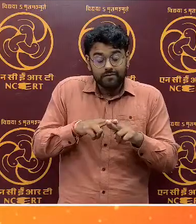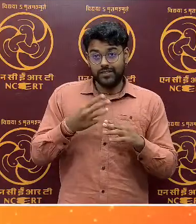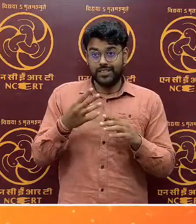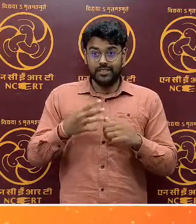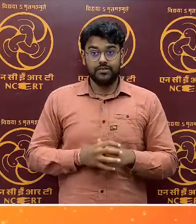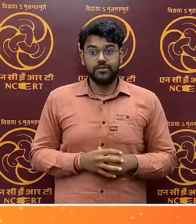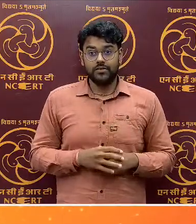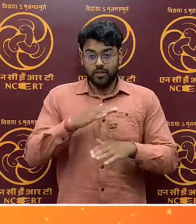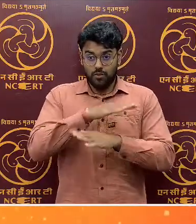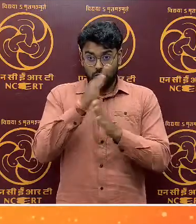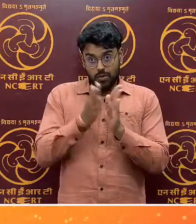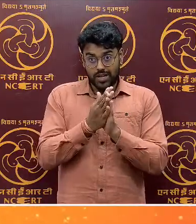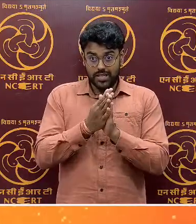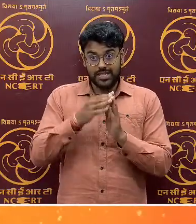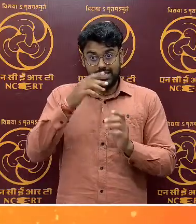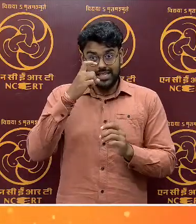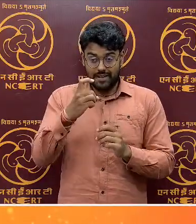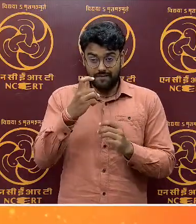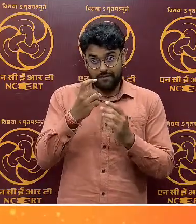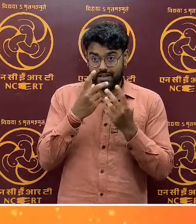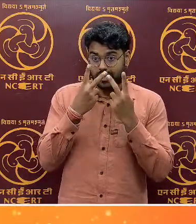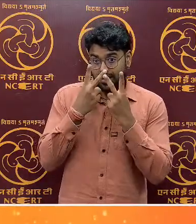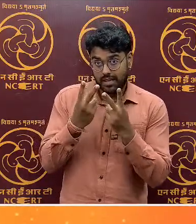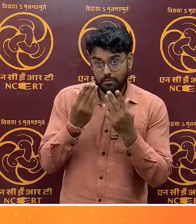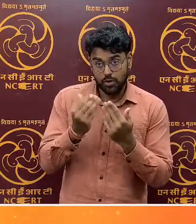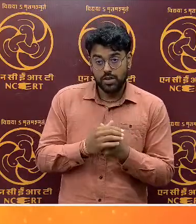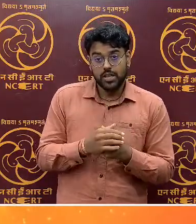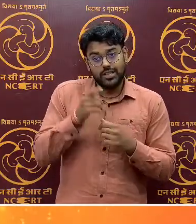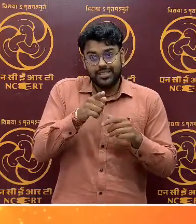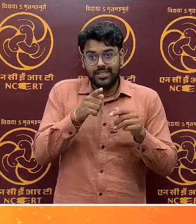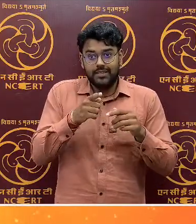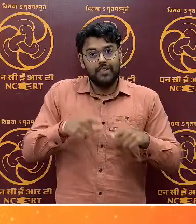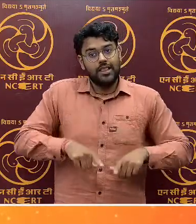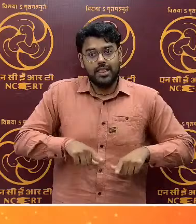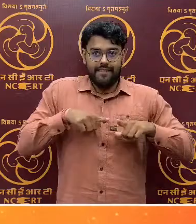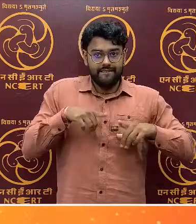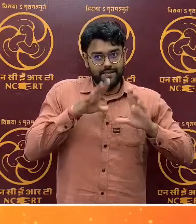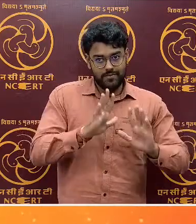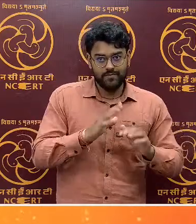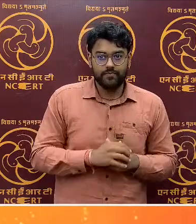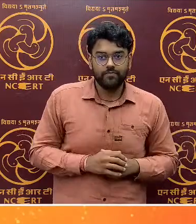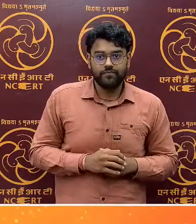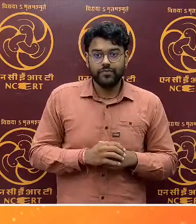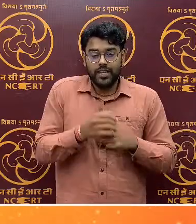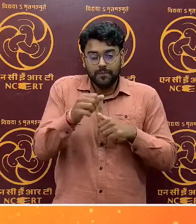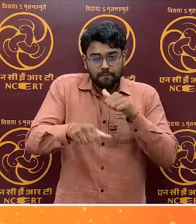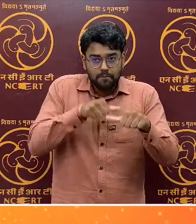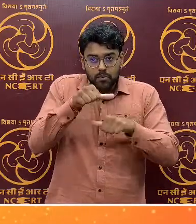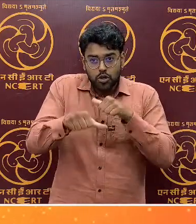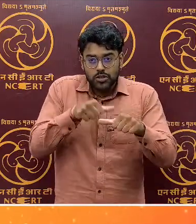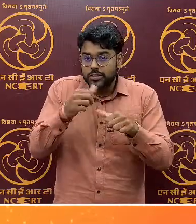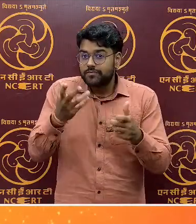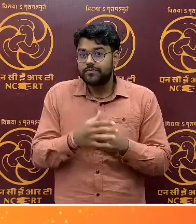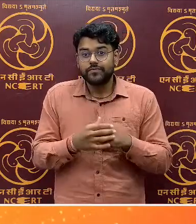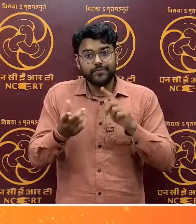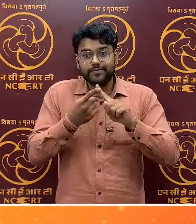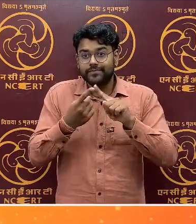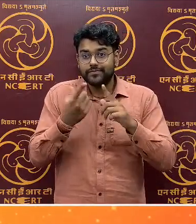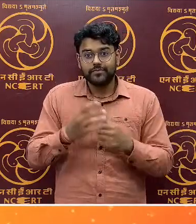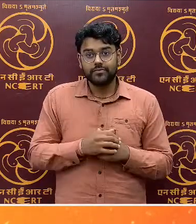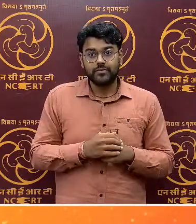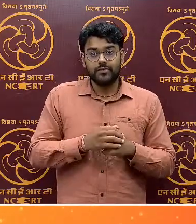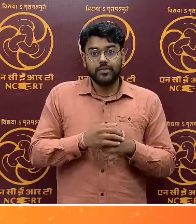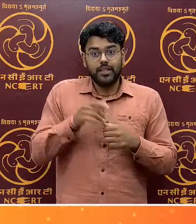these in it, it is to be categorized as living organism. So, one of the process is that it